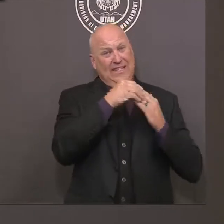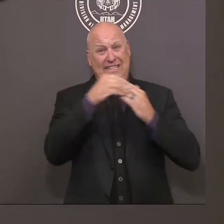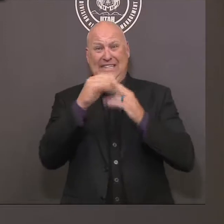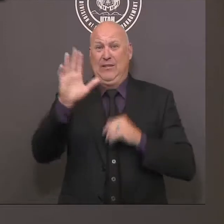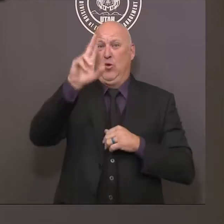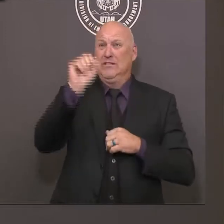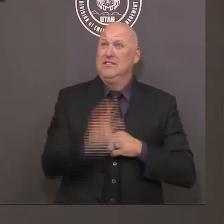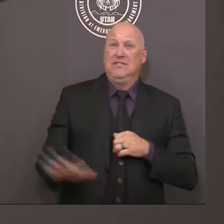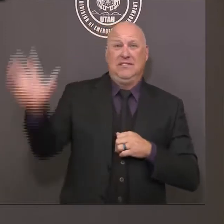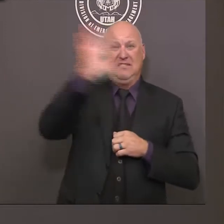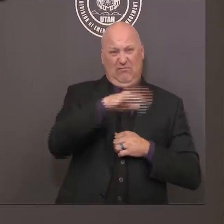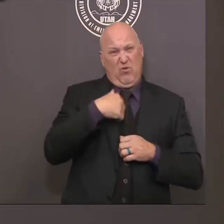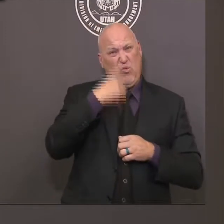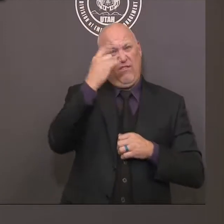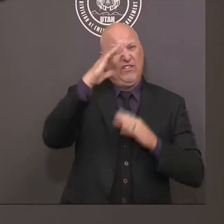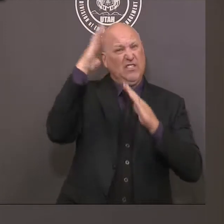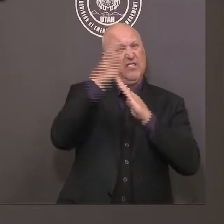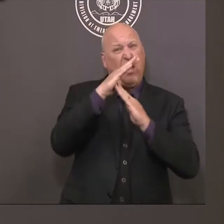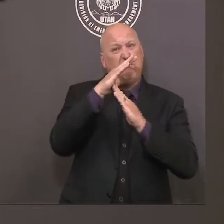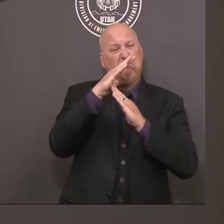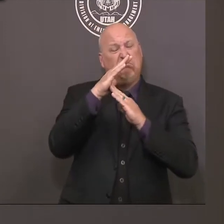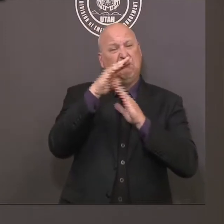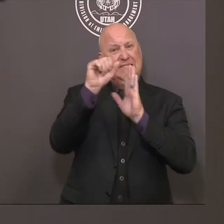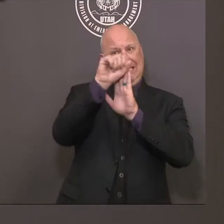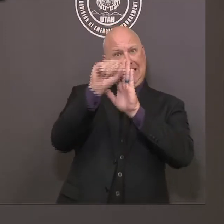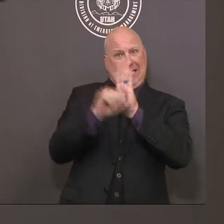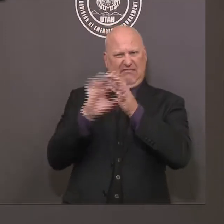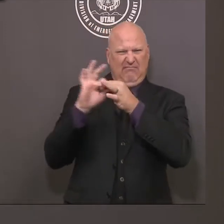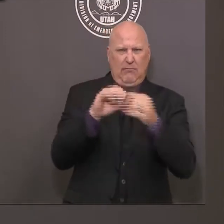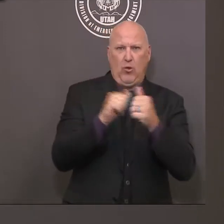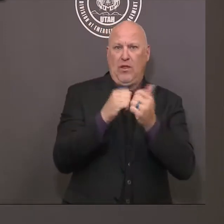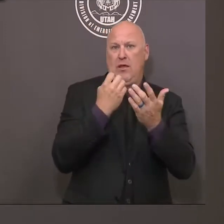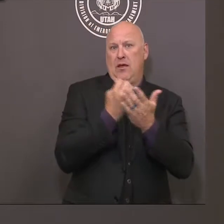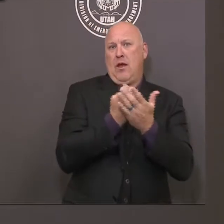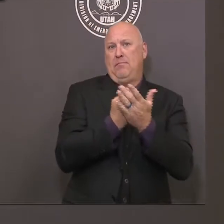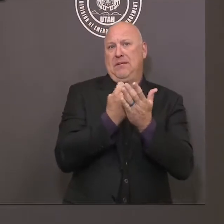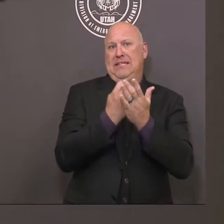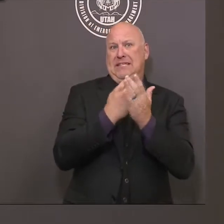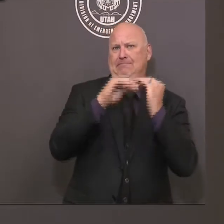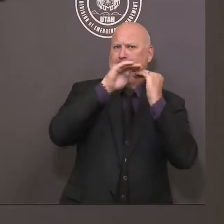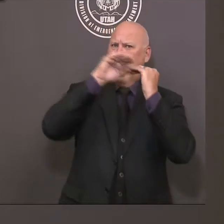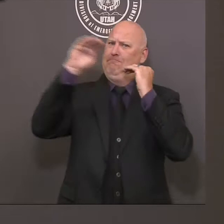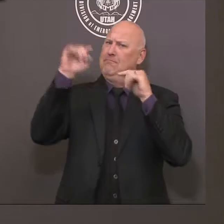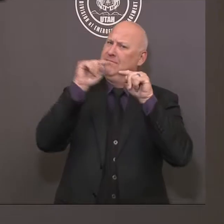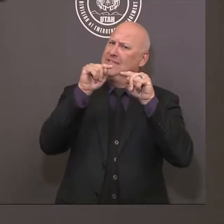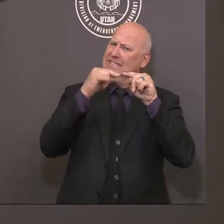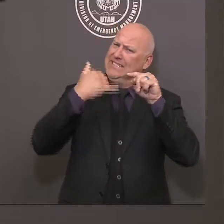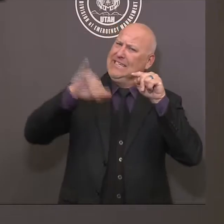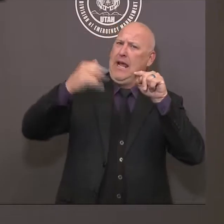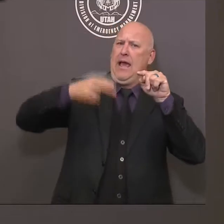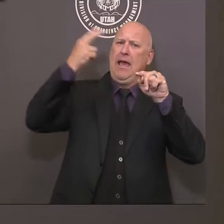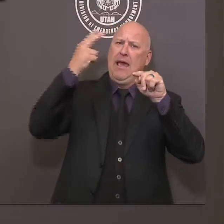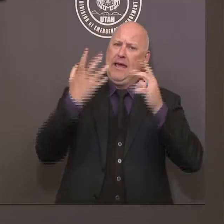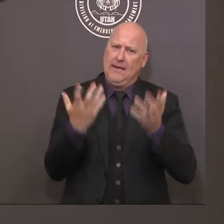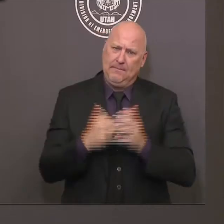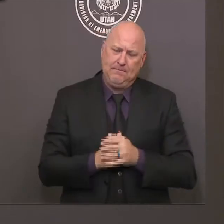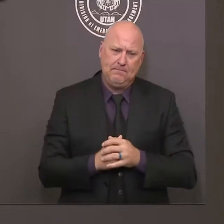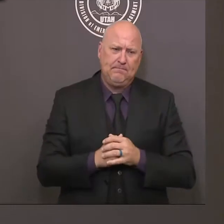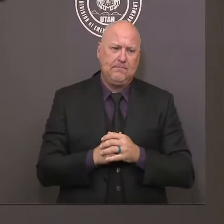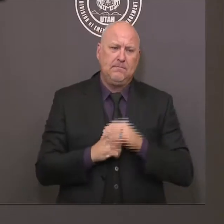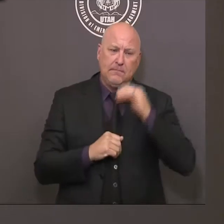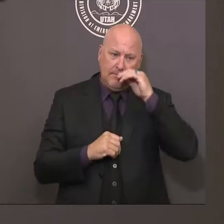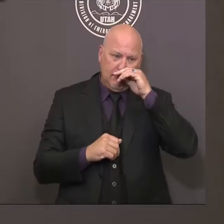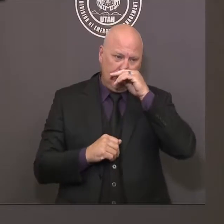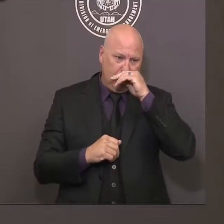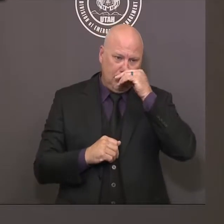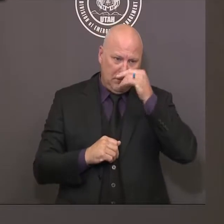That message is really an important part of our plan. I can't probably overstate how important it is to have a plan. As